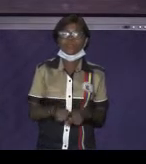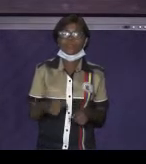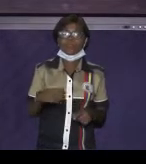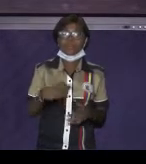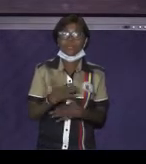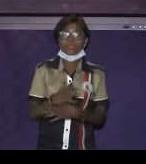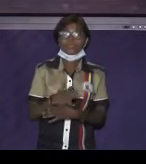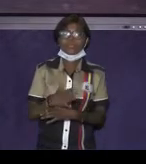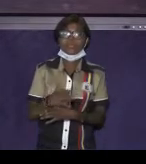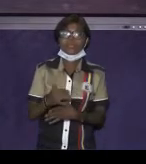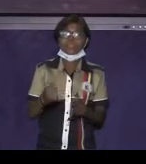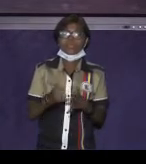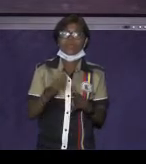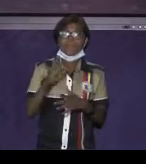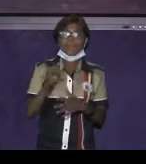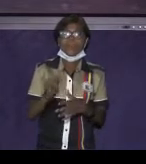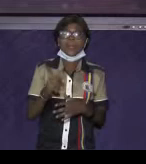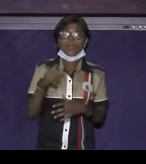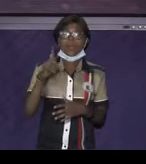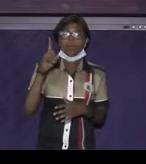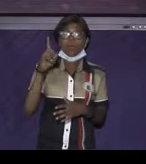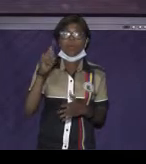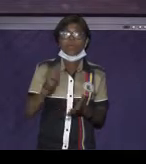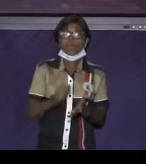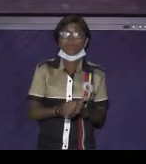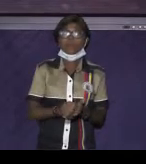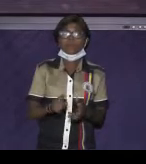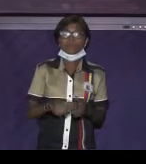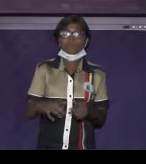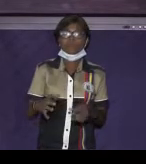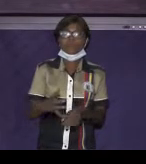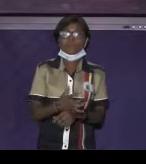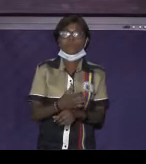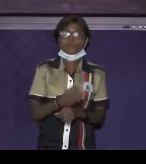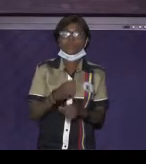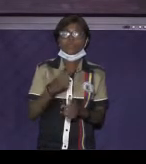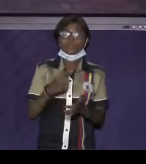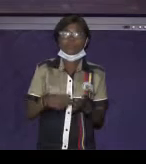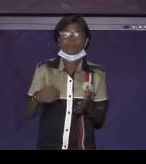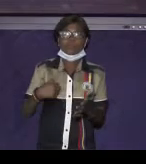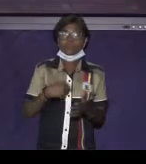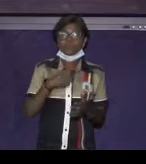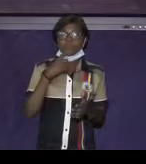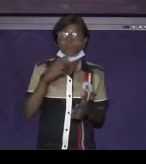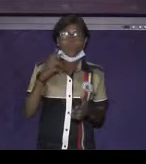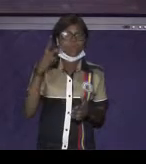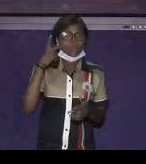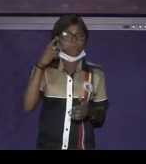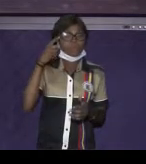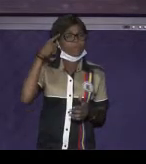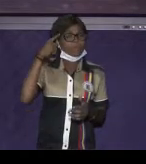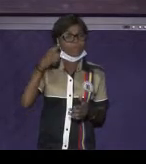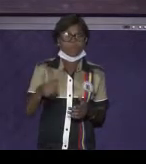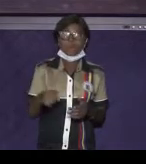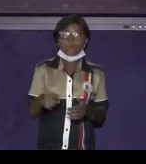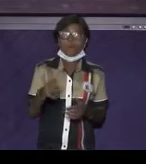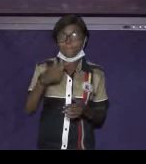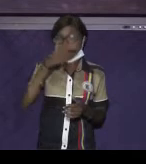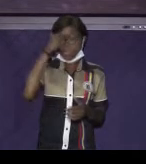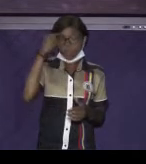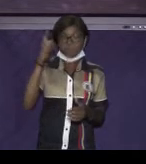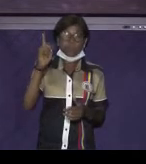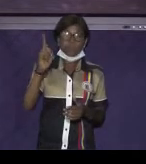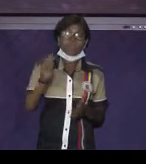we are dividing this by 1,000 to get the kilometer aspect of it, divided by 1,000,